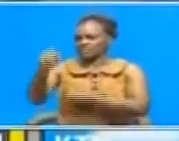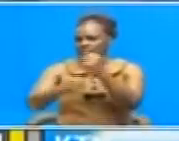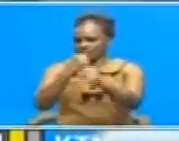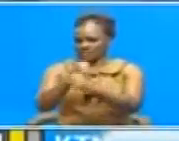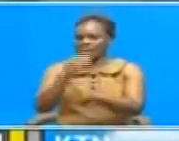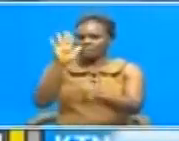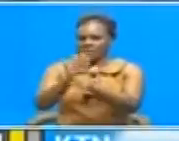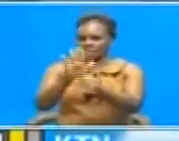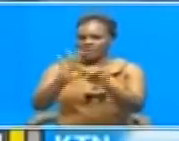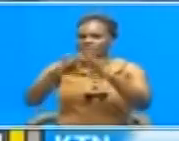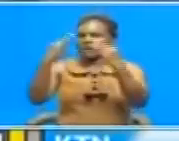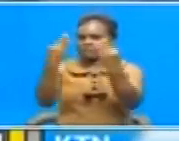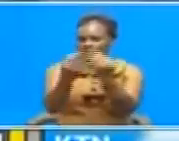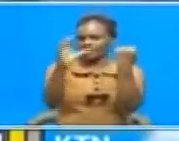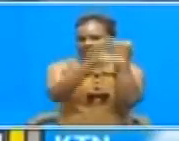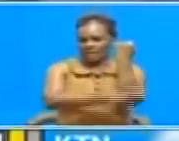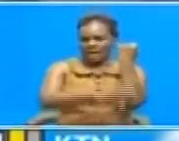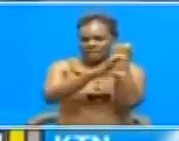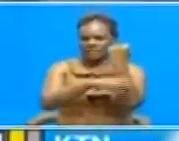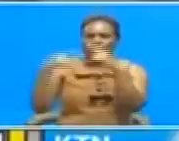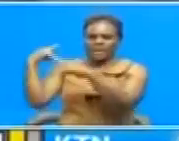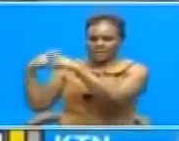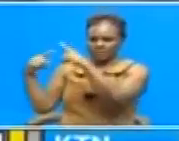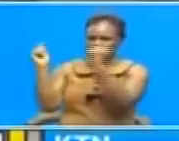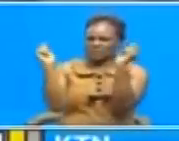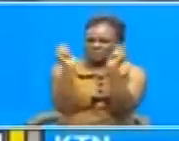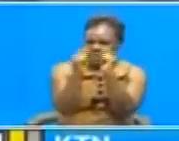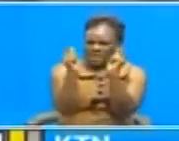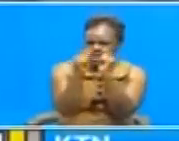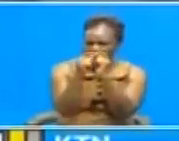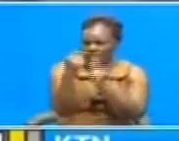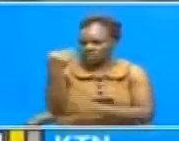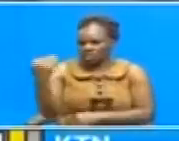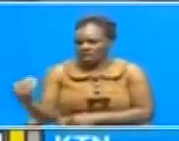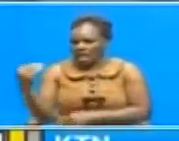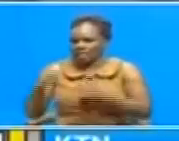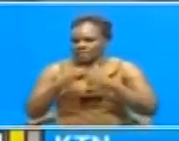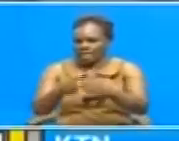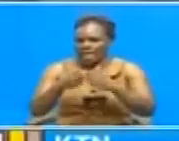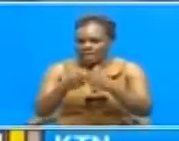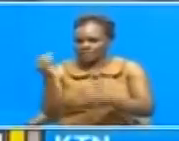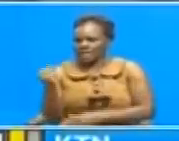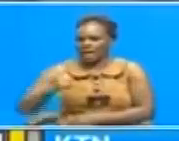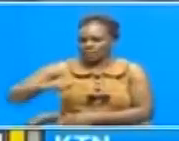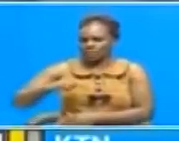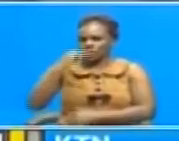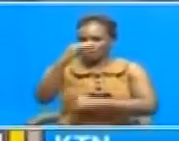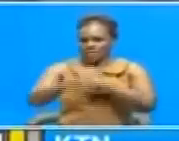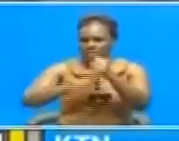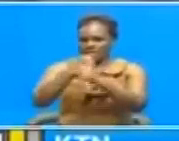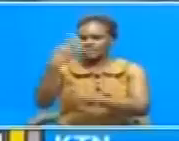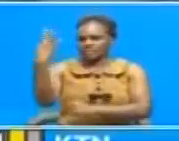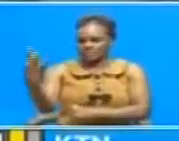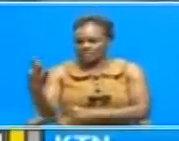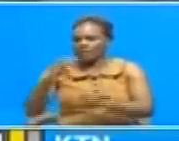one of the many families in the country that have had to undergo the pain and agony of child sex tourism. For 3 years, this family has